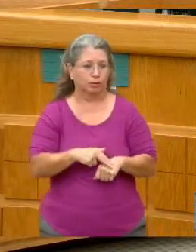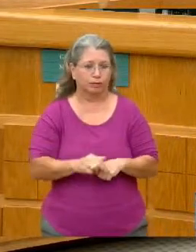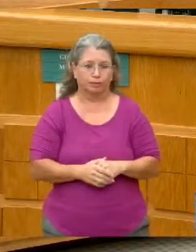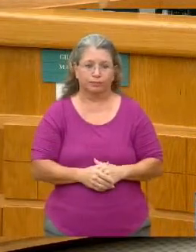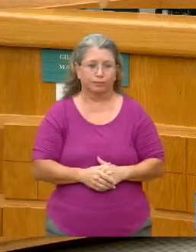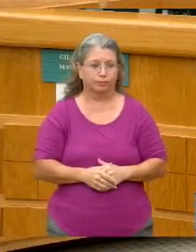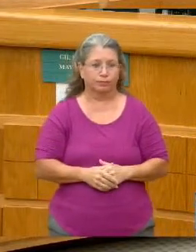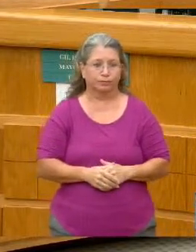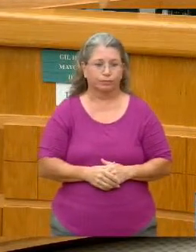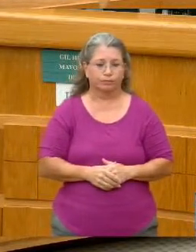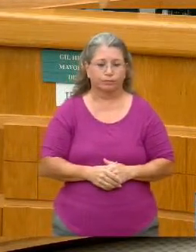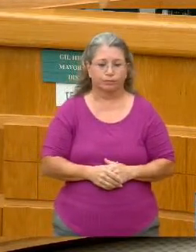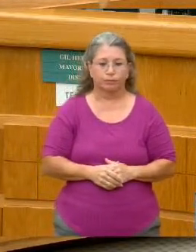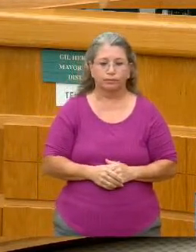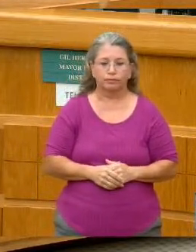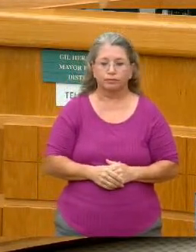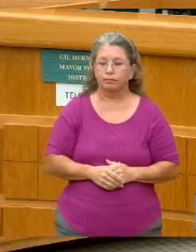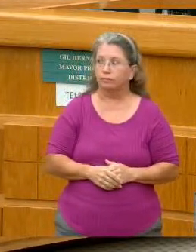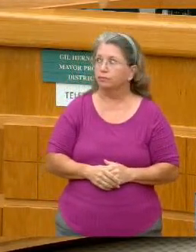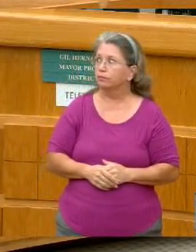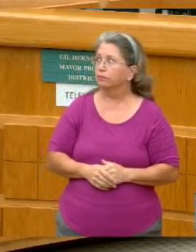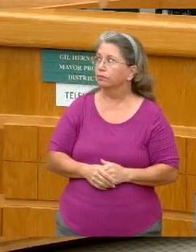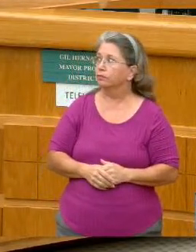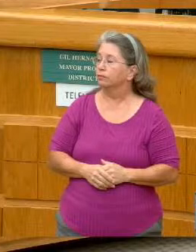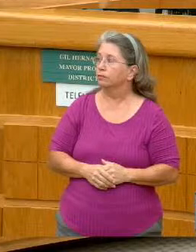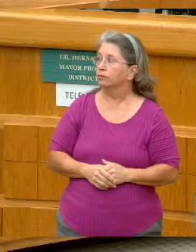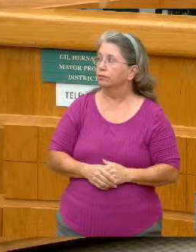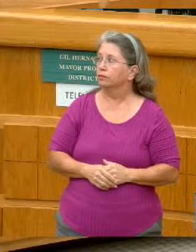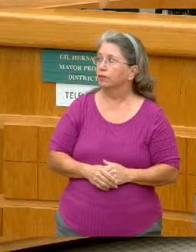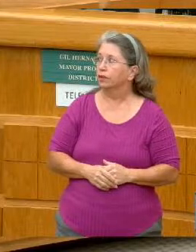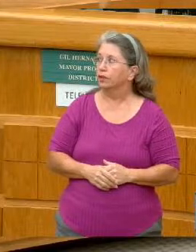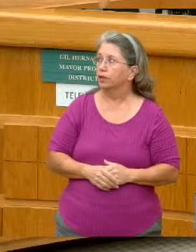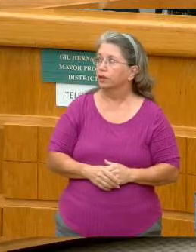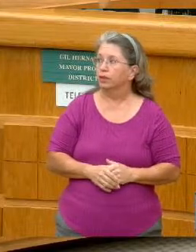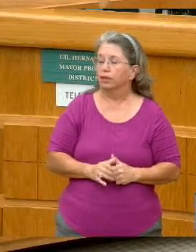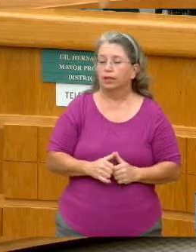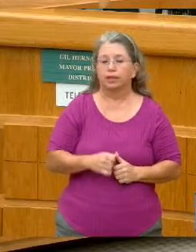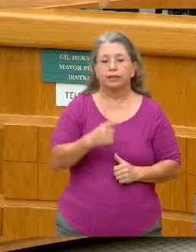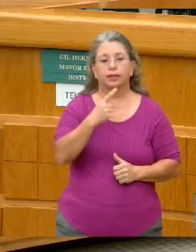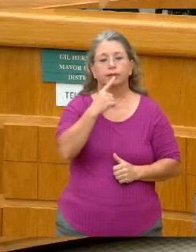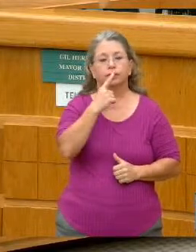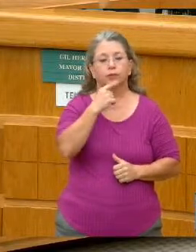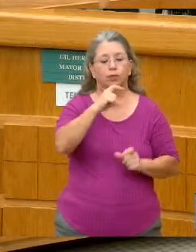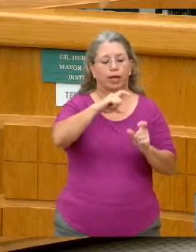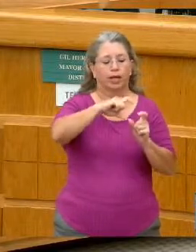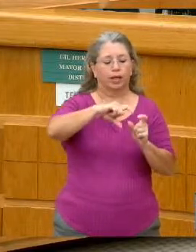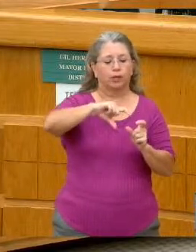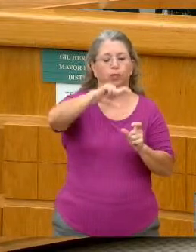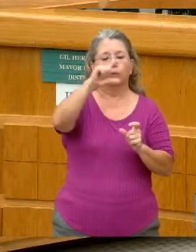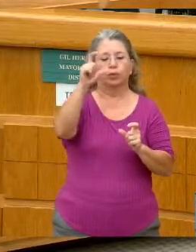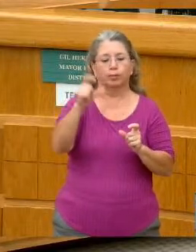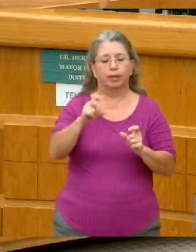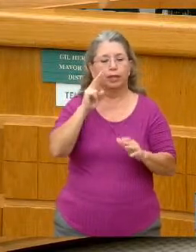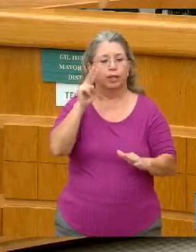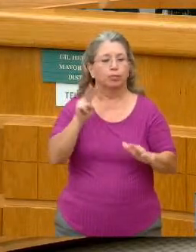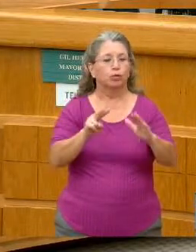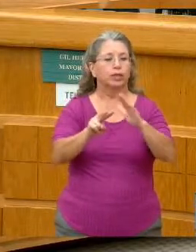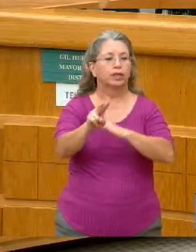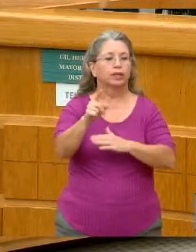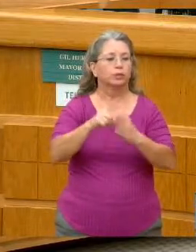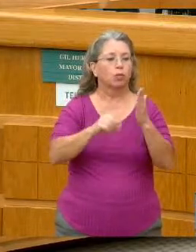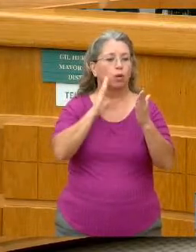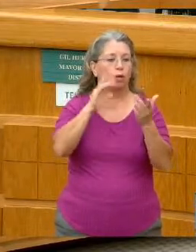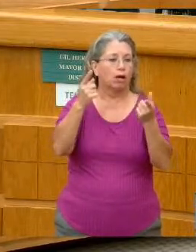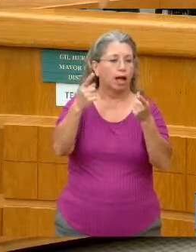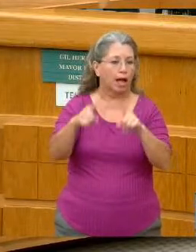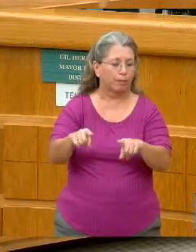Moving forward, this is a model. It's a red model that predicts what's going to happen in the future in terms of hospitalizations as a whole,